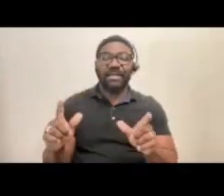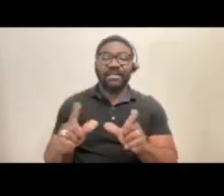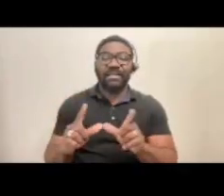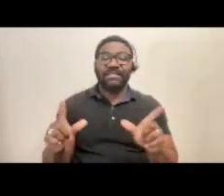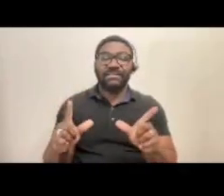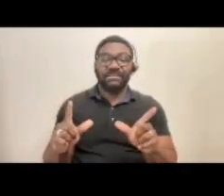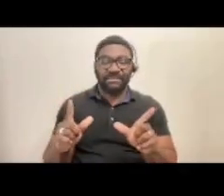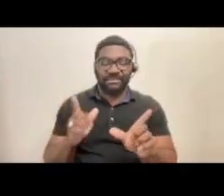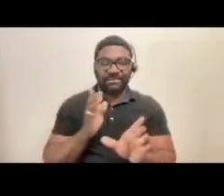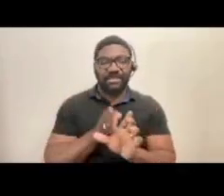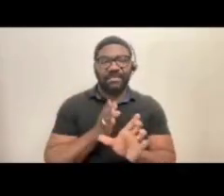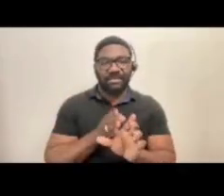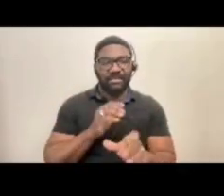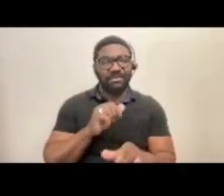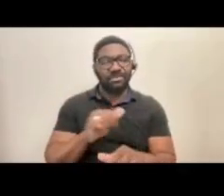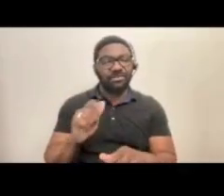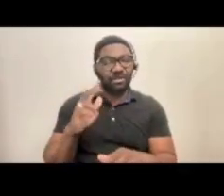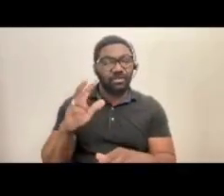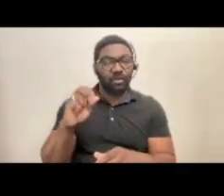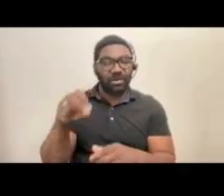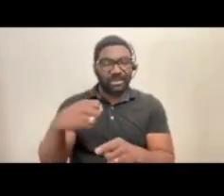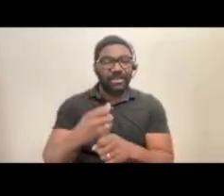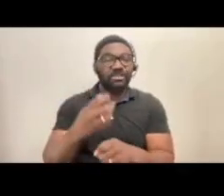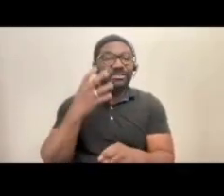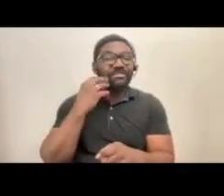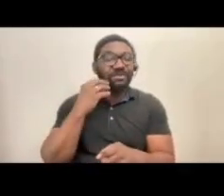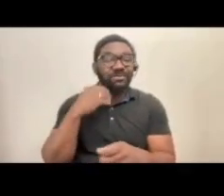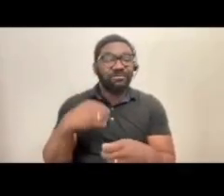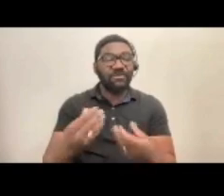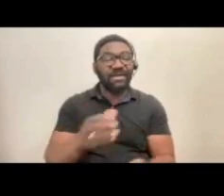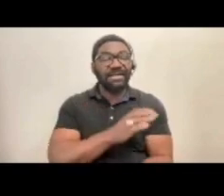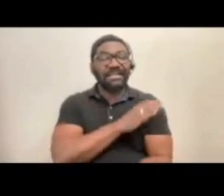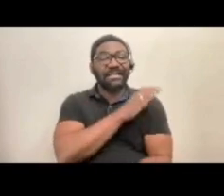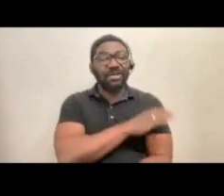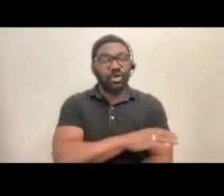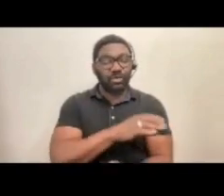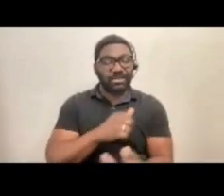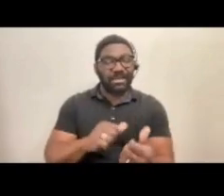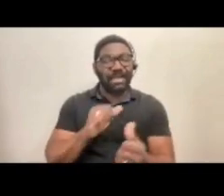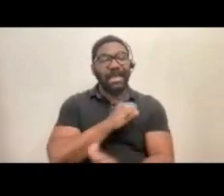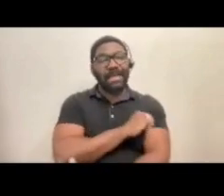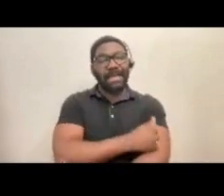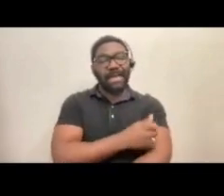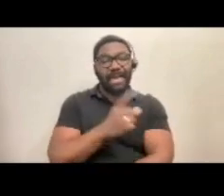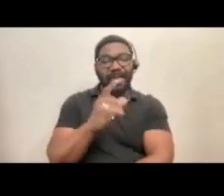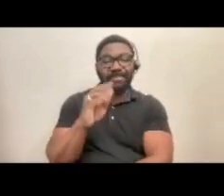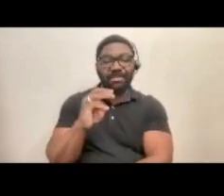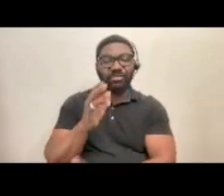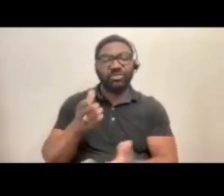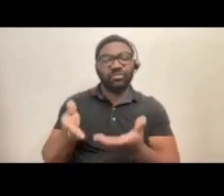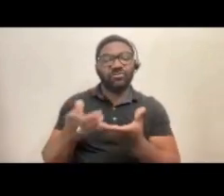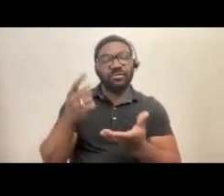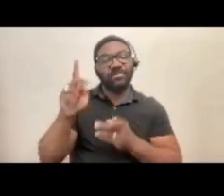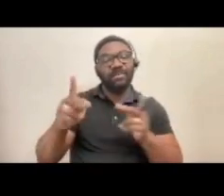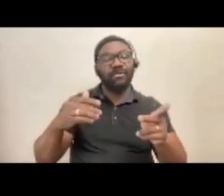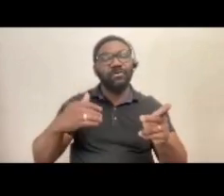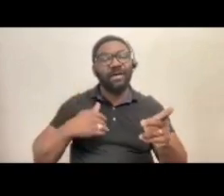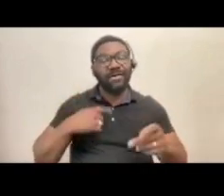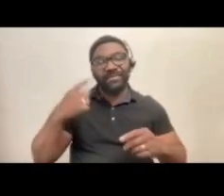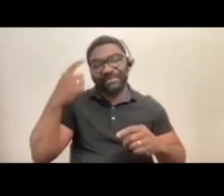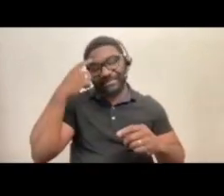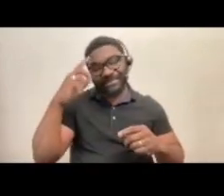over 30 years of experience providing clinical and administrative services to people with intellectual and